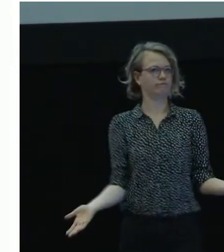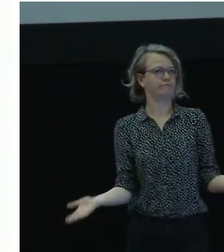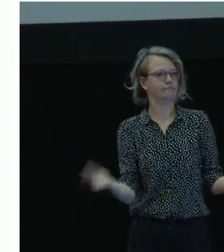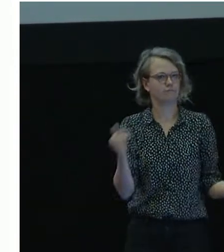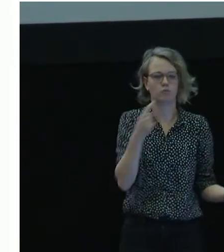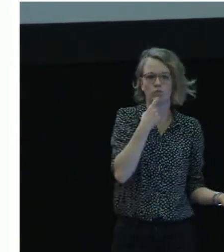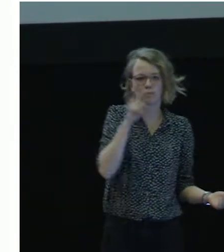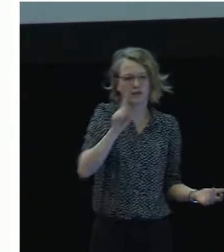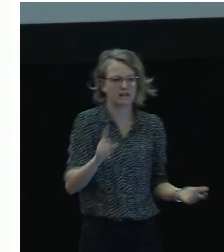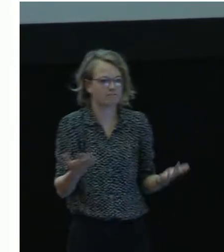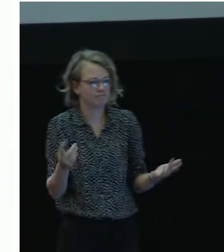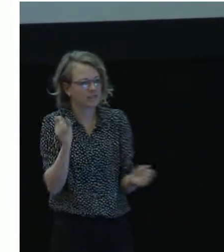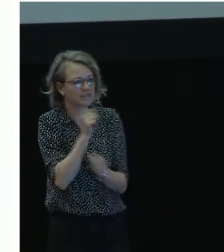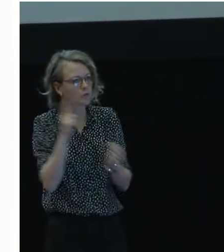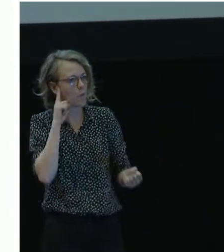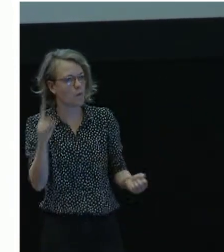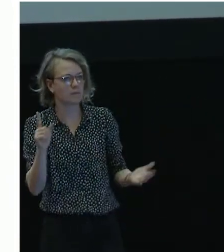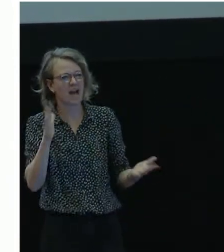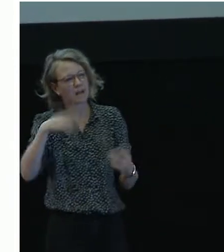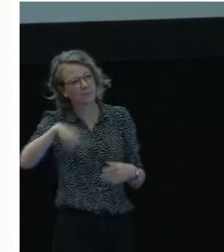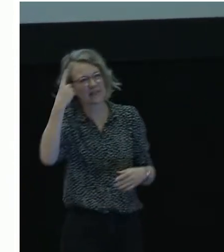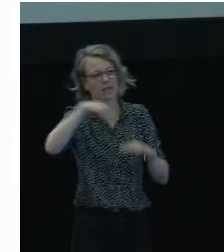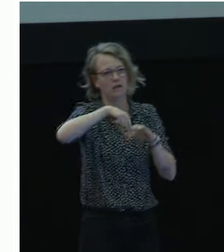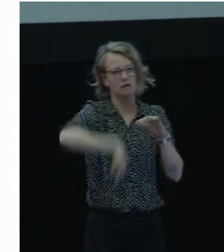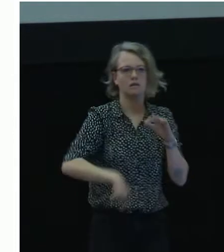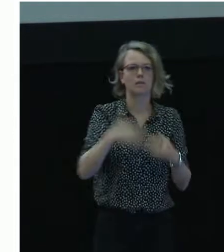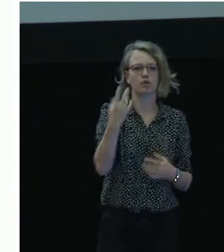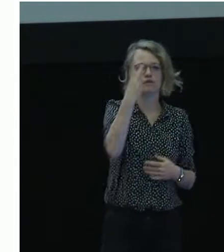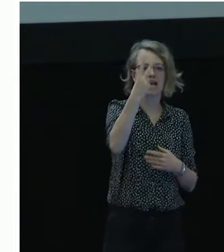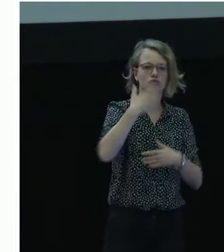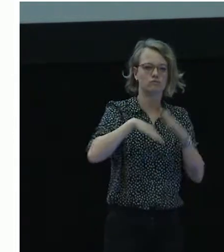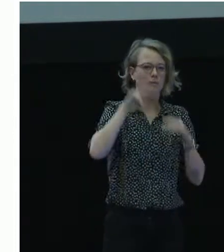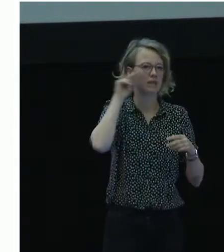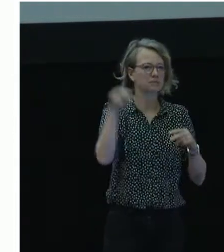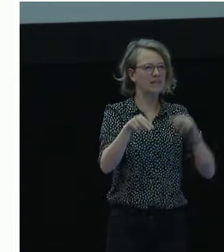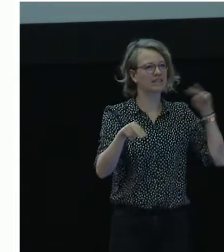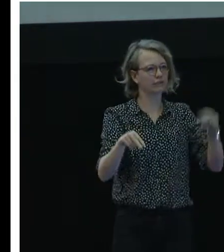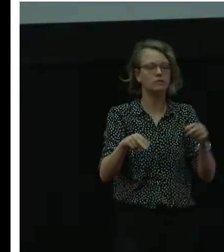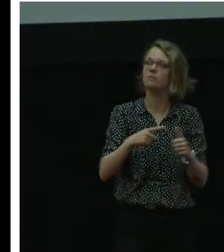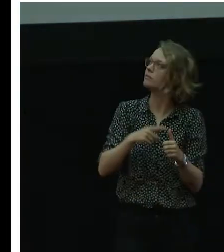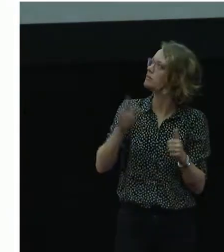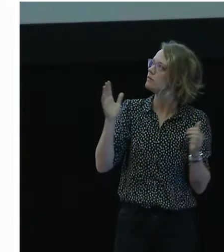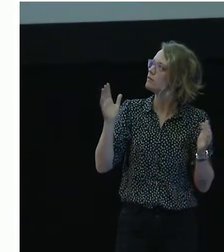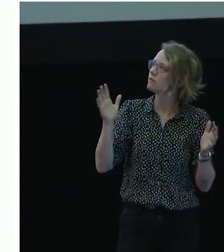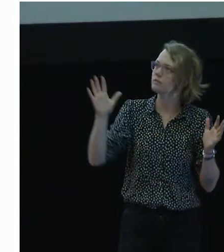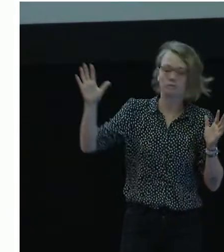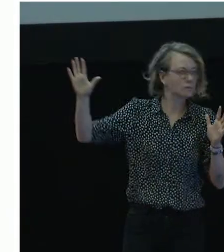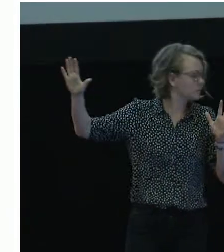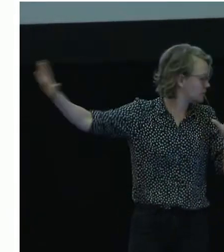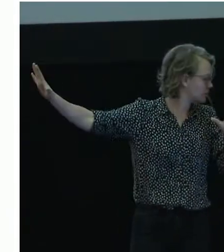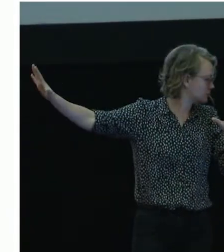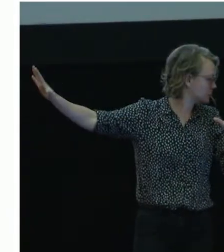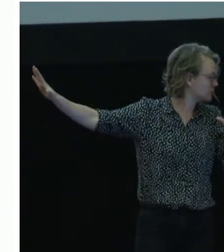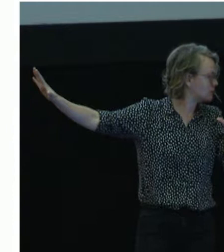So let's talk about deafness. What does that mean? Obviously, that means that someone cannot hear, but we have kind of